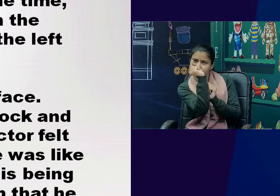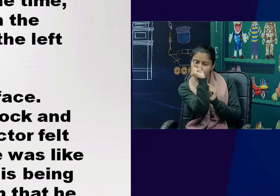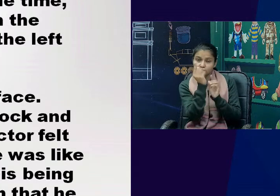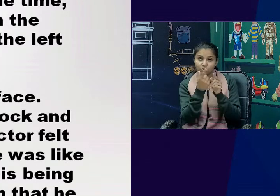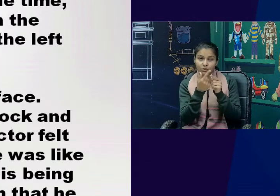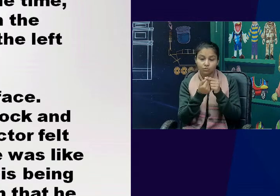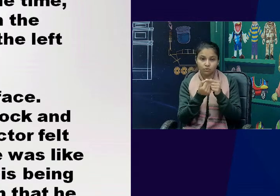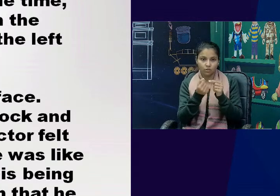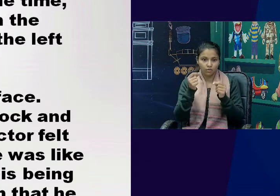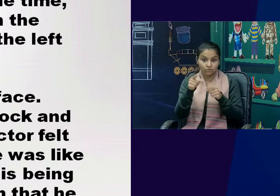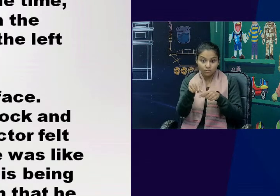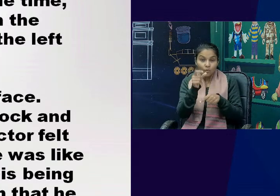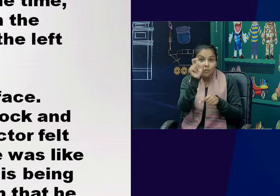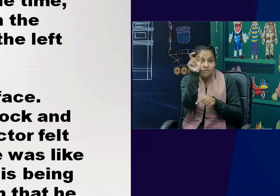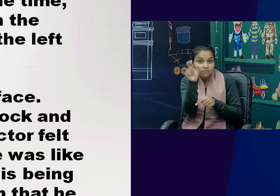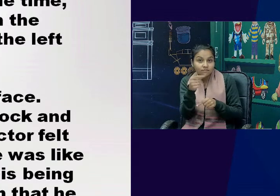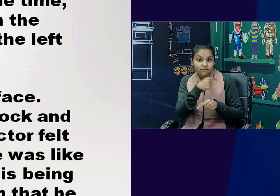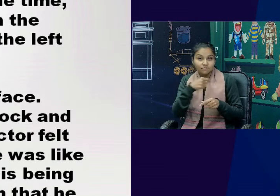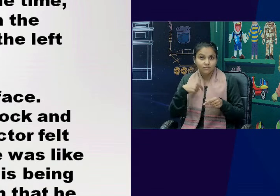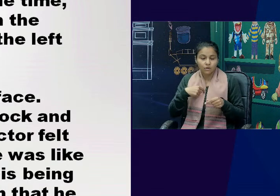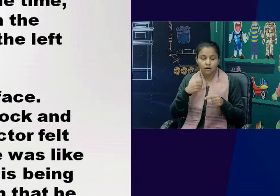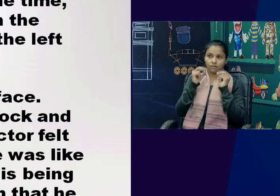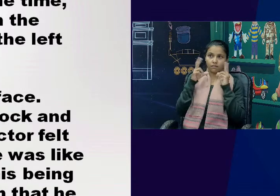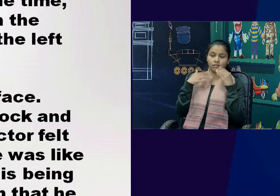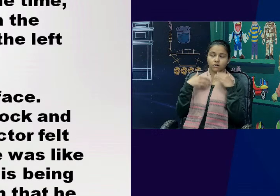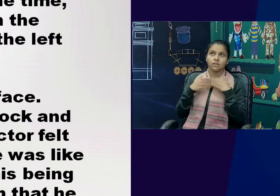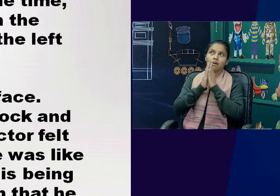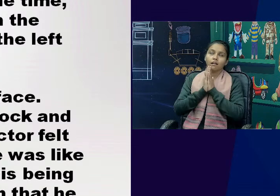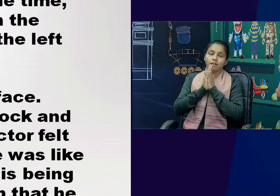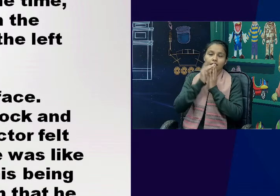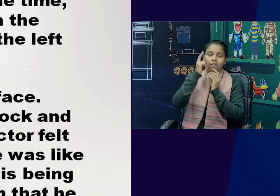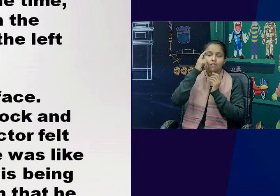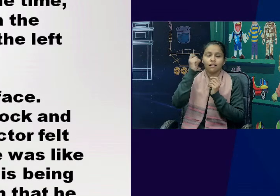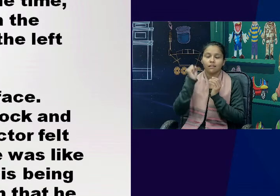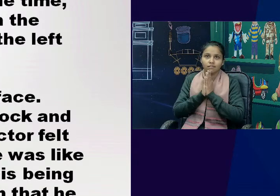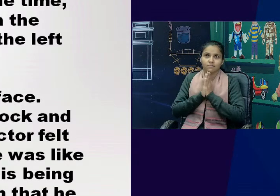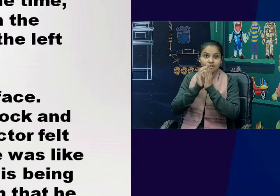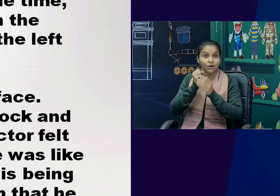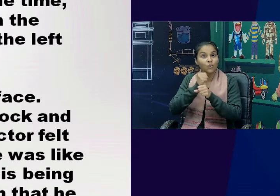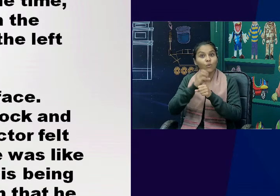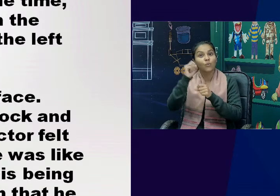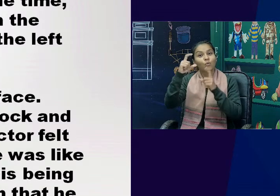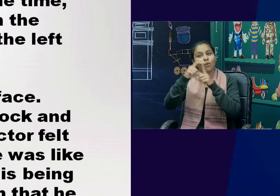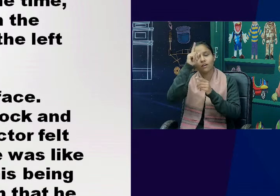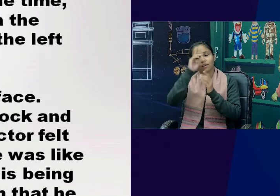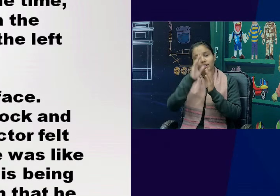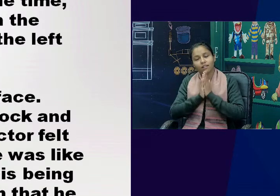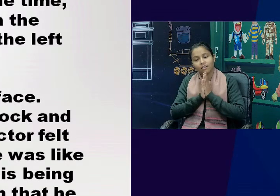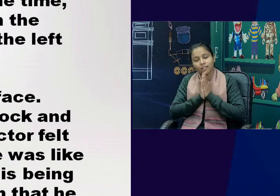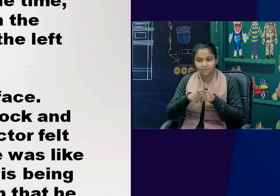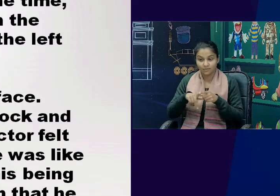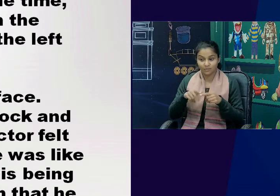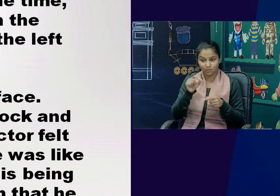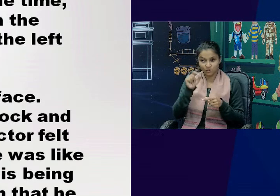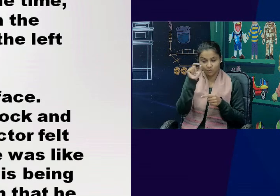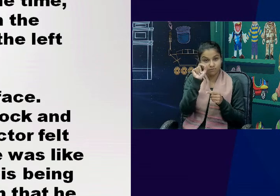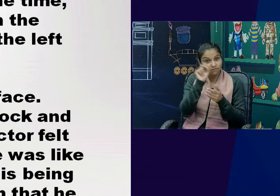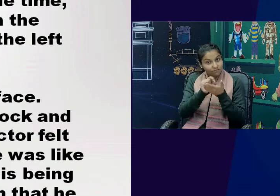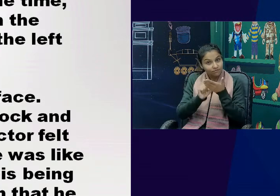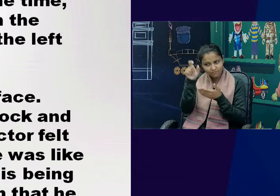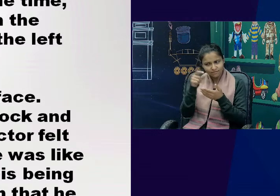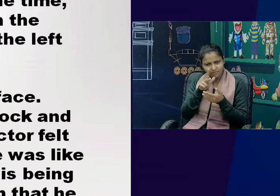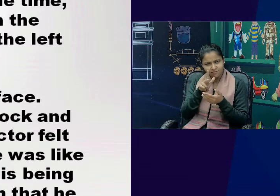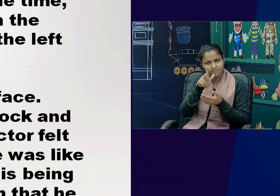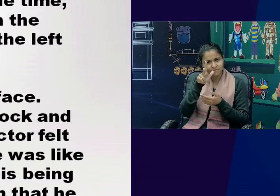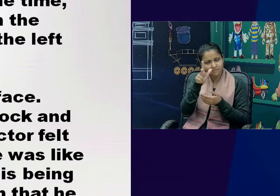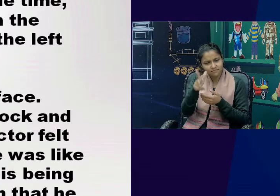shocked, and there he remembered God, and the writer also tells us about in this thing